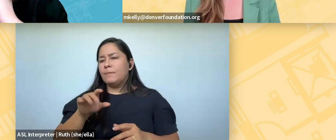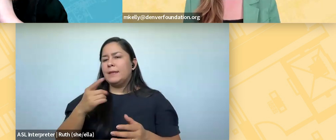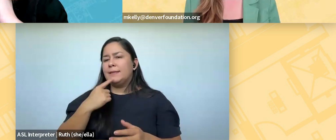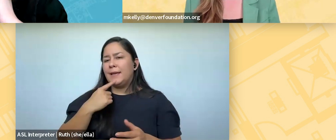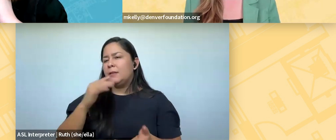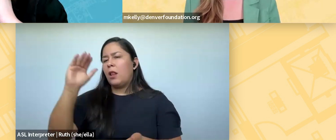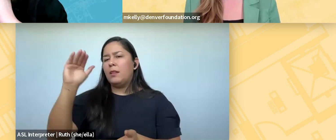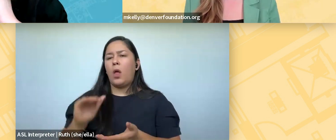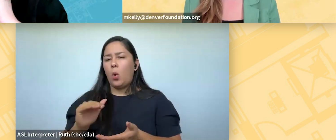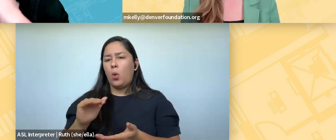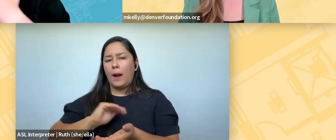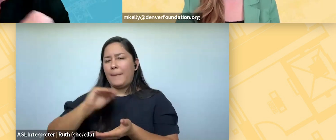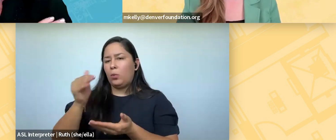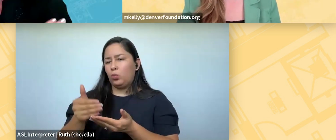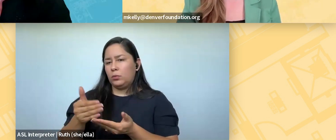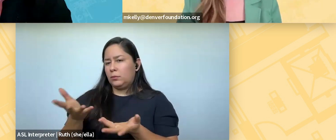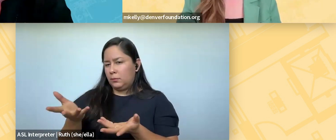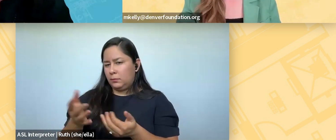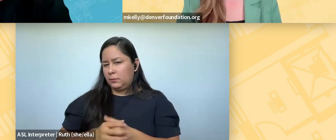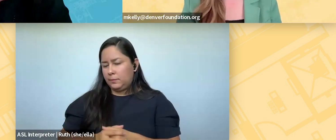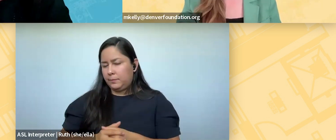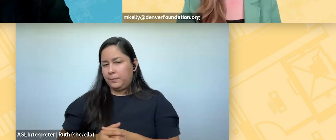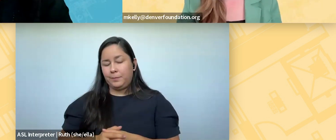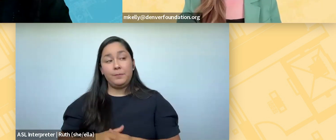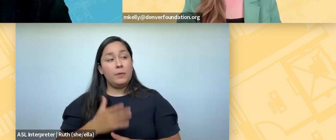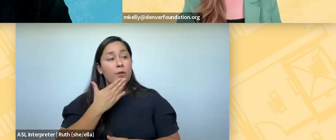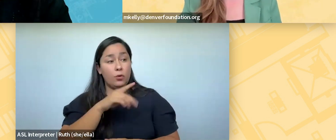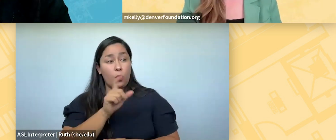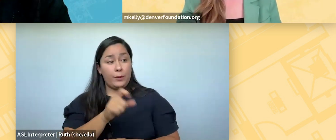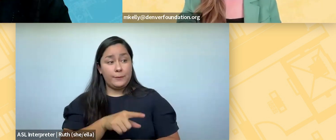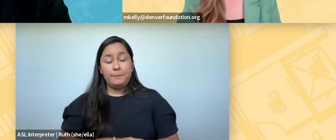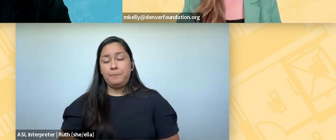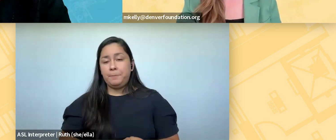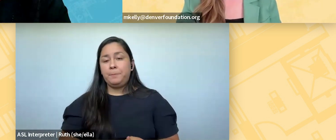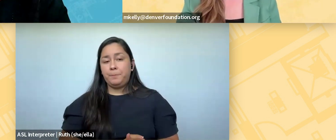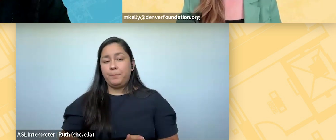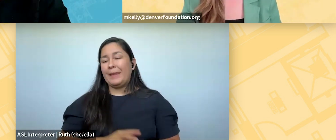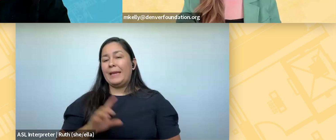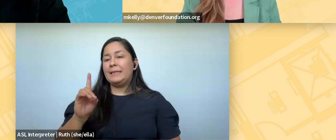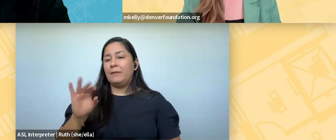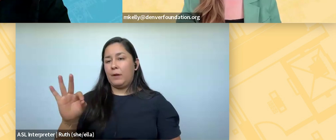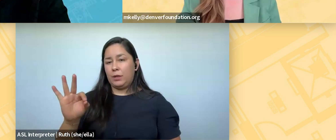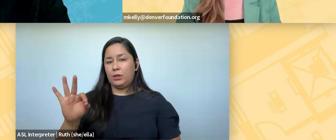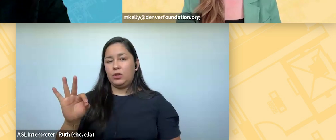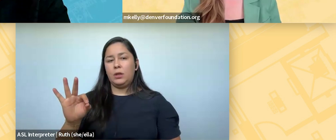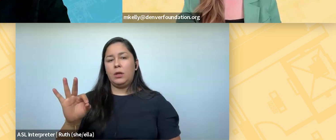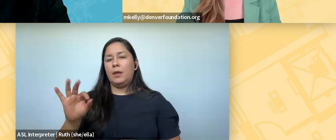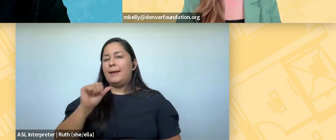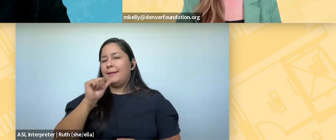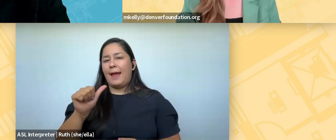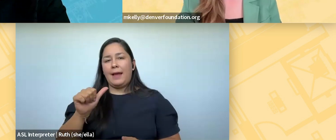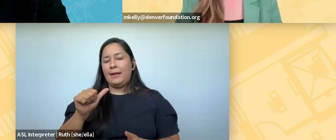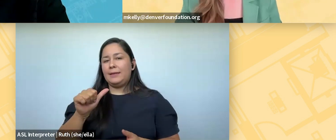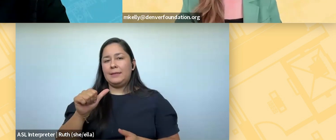at a lower amount? That's a great question. I'm glad you asked it. The Denver Foundation frequently is not able to fund at